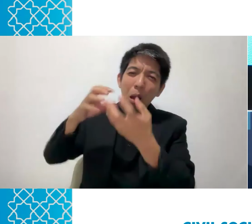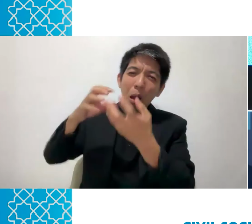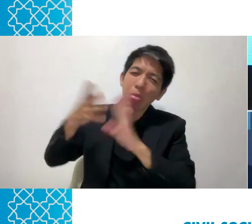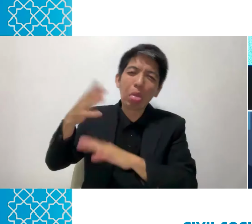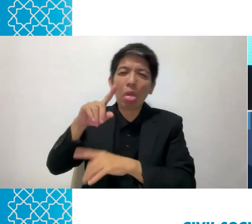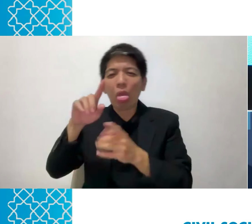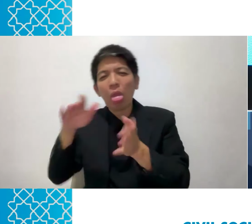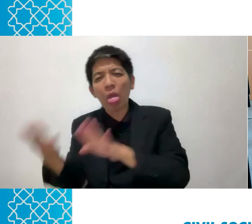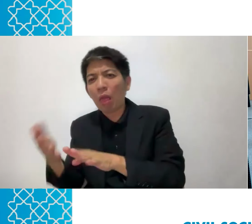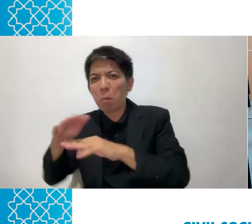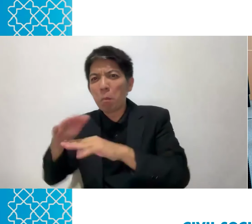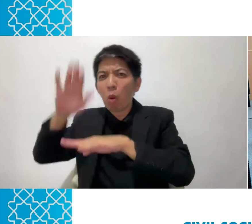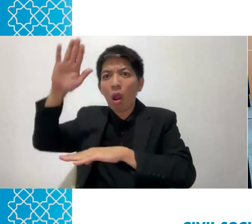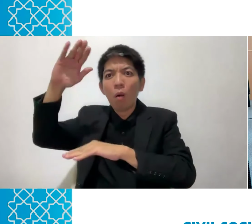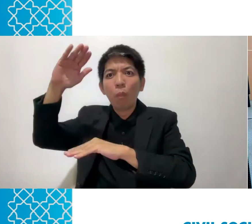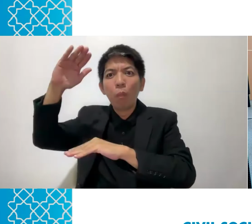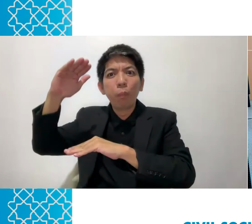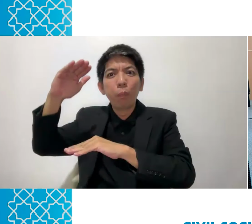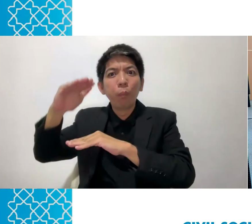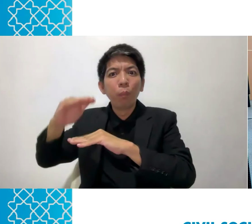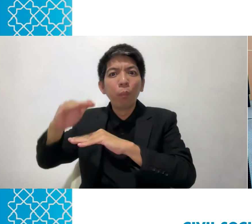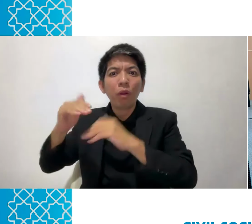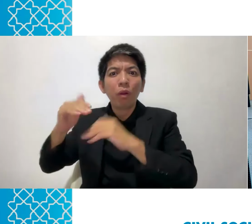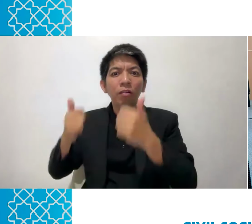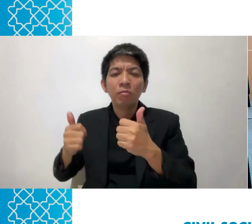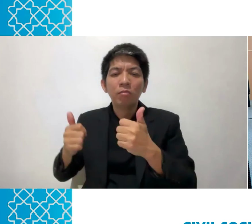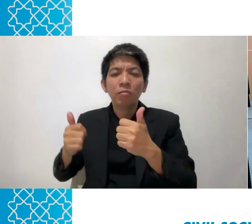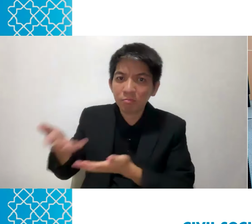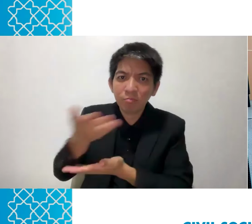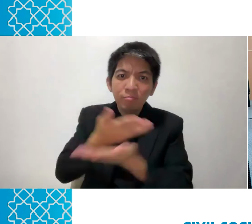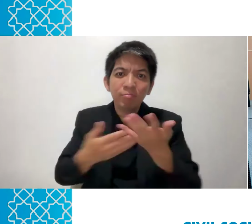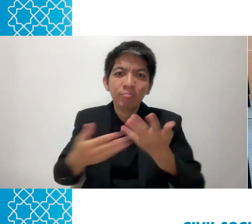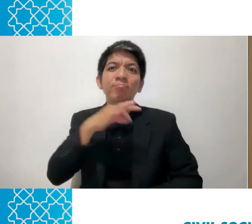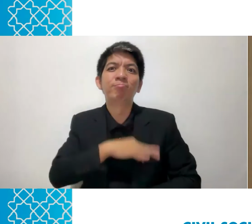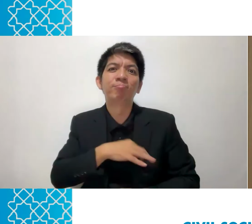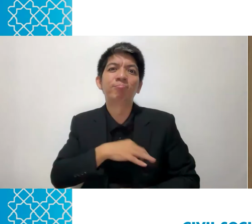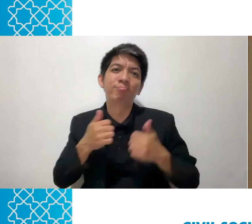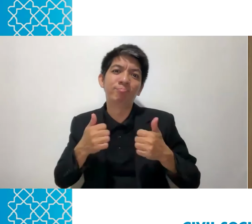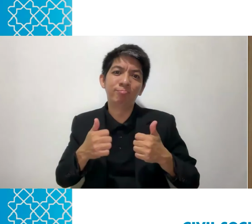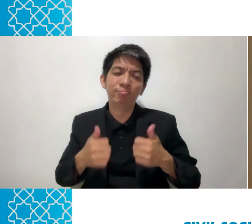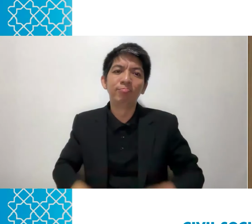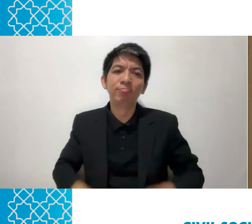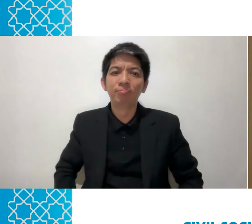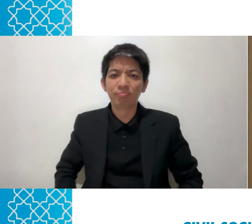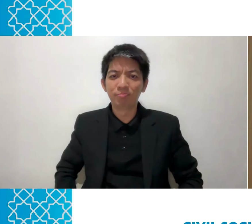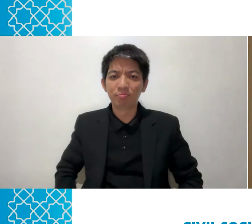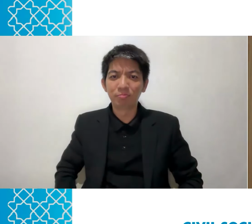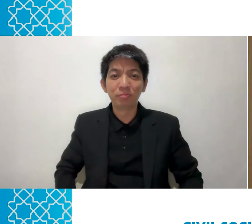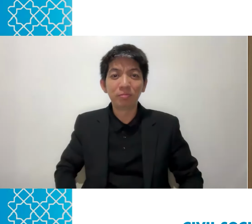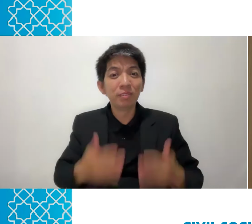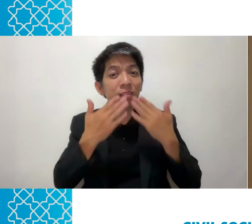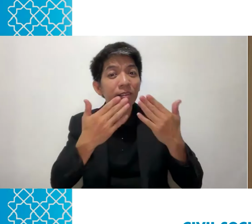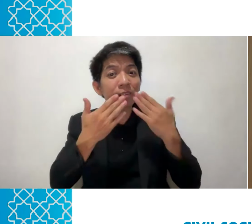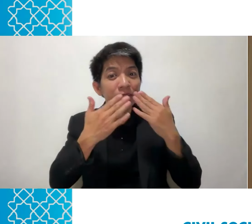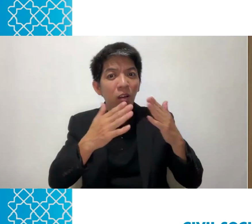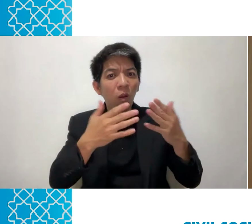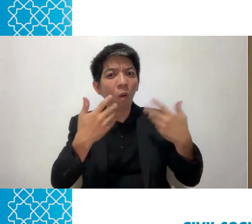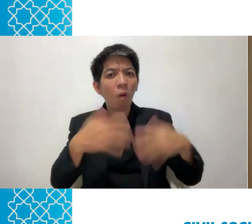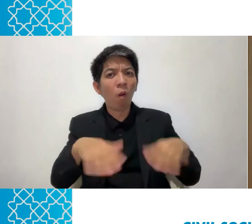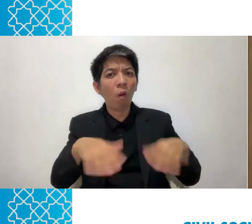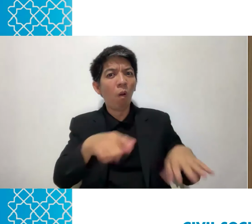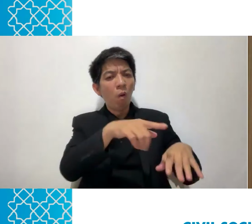Thank you all. Powerful examples. And we can leave the microphone with Director General Hide. You will be the first speaker of the